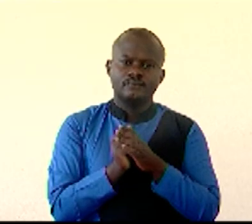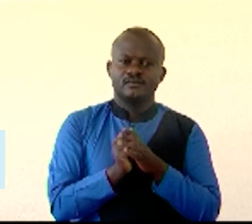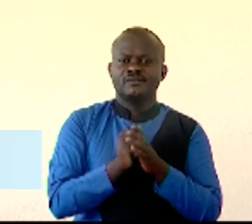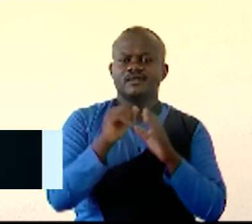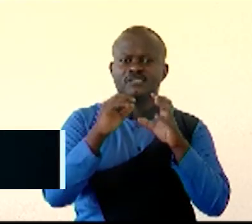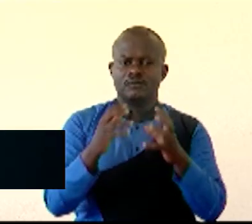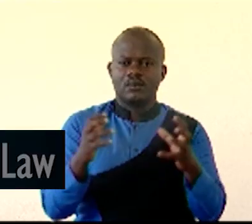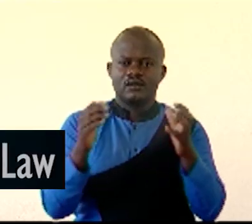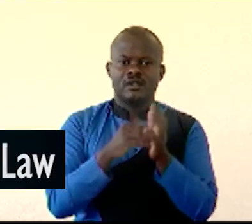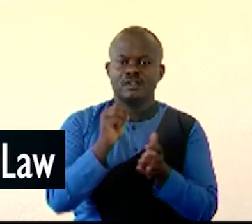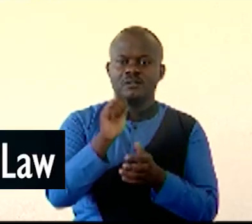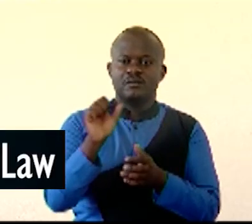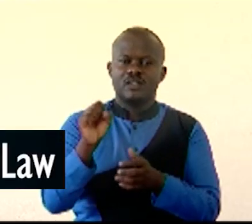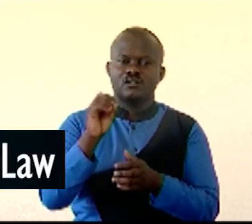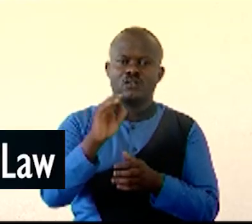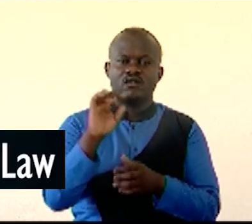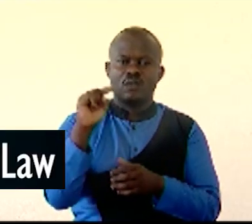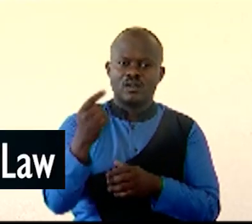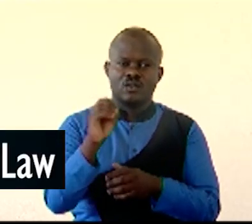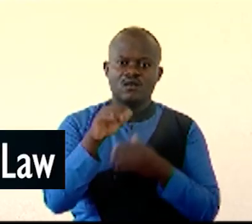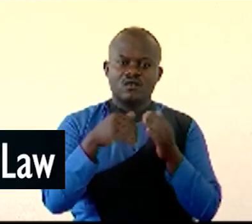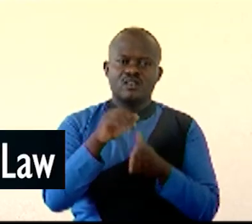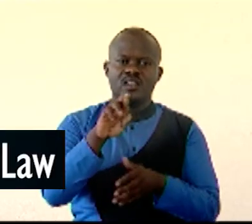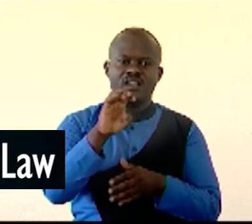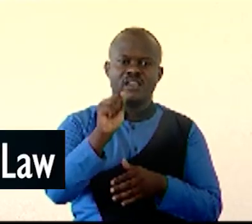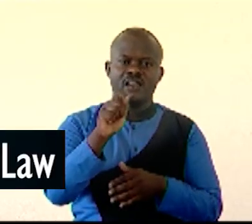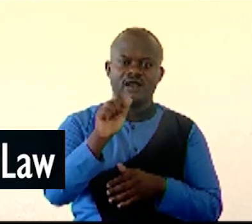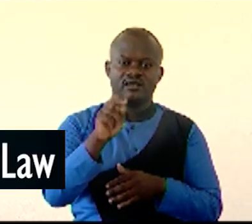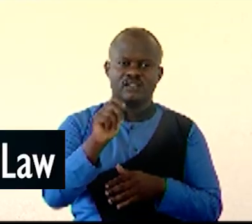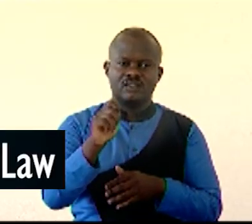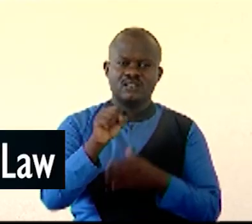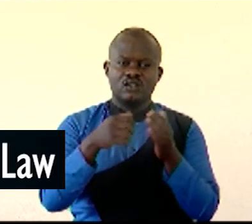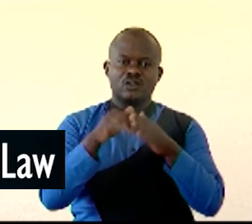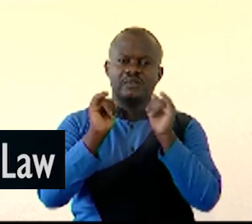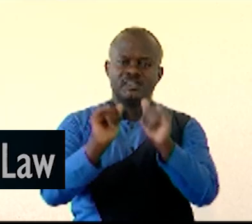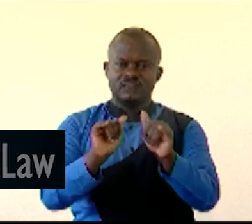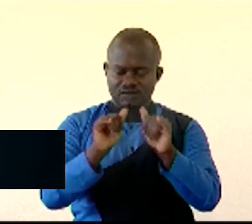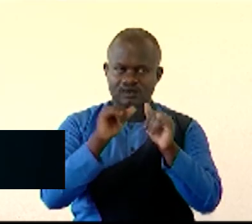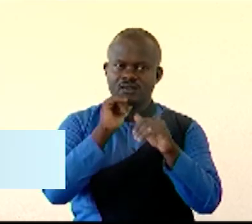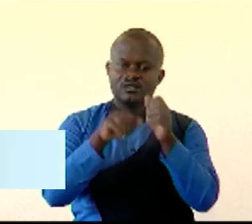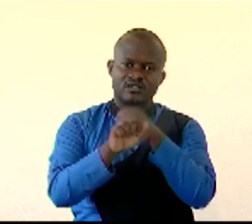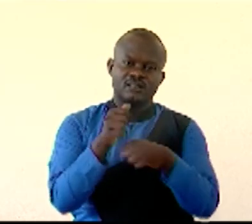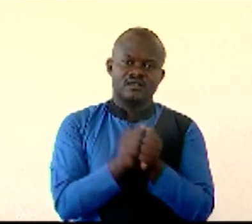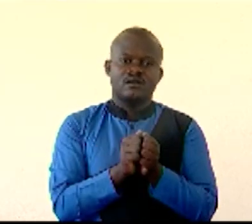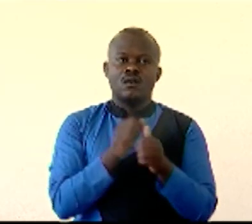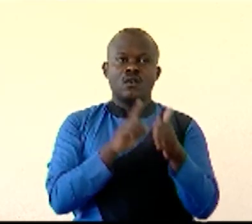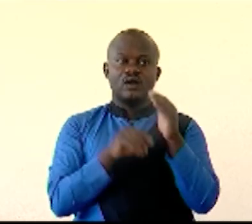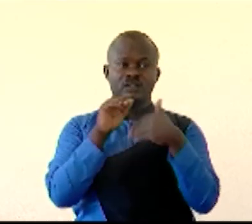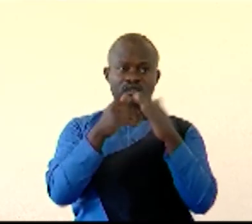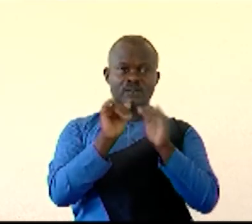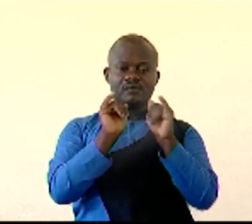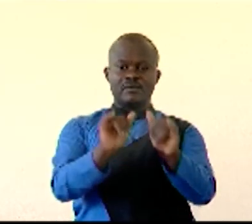amount and mass of one of the reactants which remain unreacted. What will remain